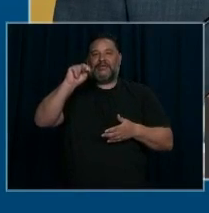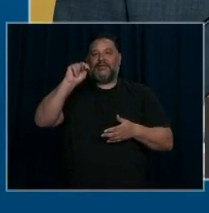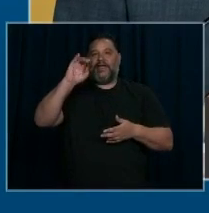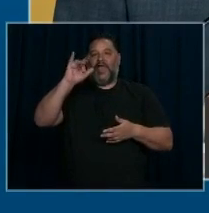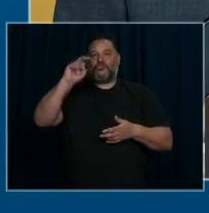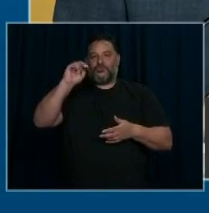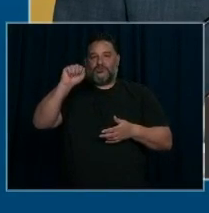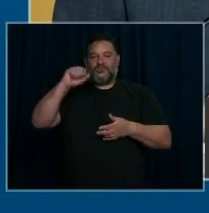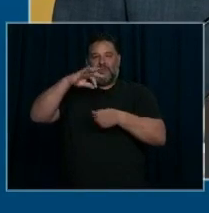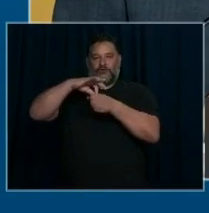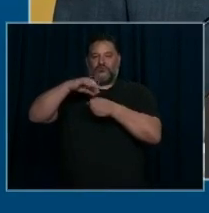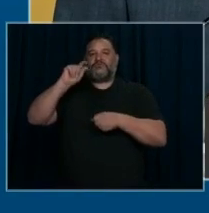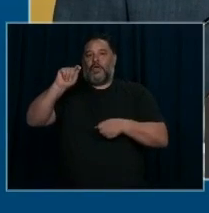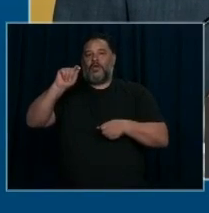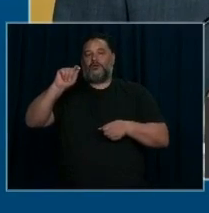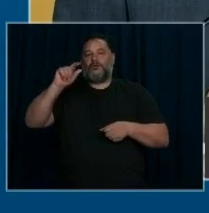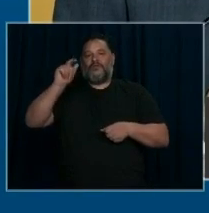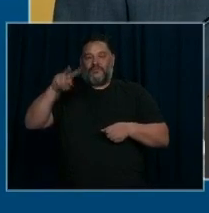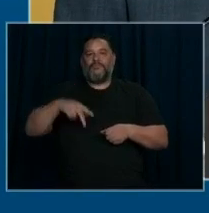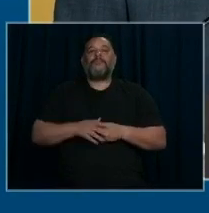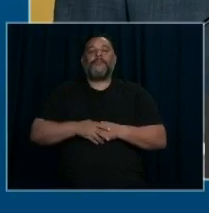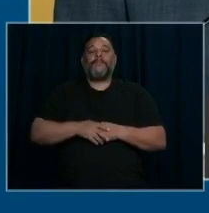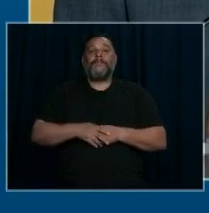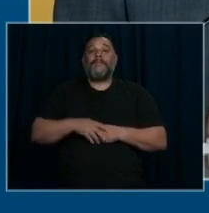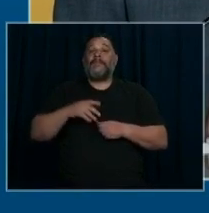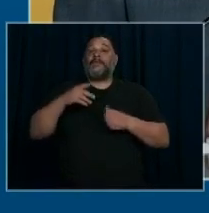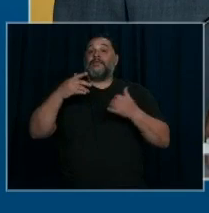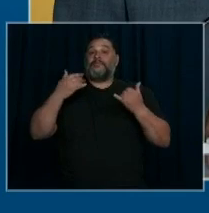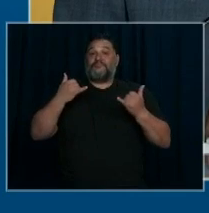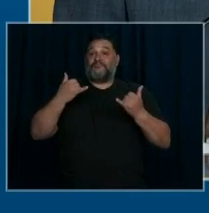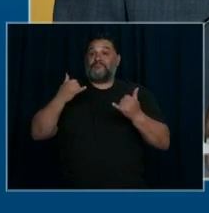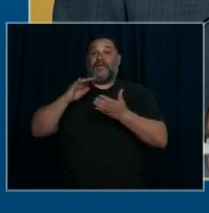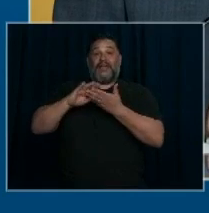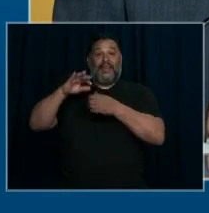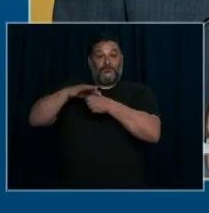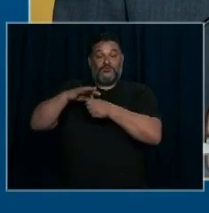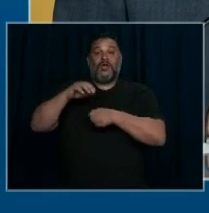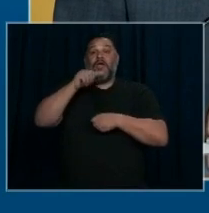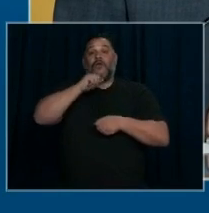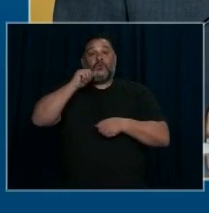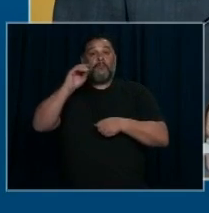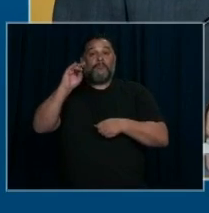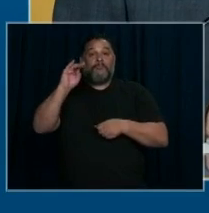azcleanelections.gov. On behalf of our partners at Clean Elections, the Arizona Media